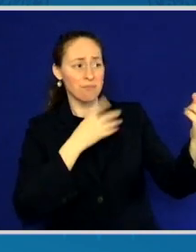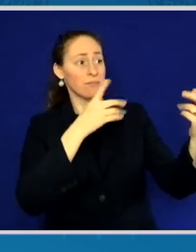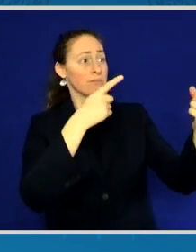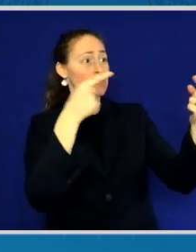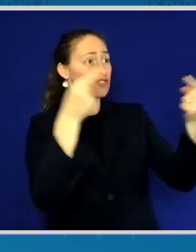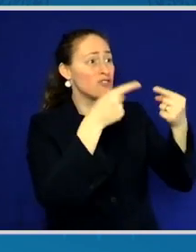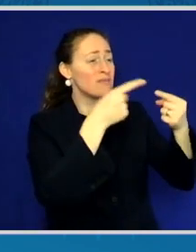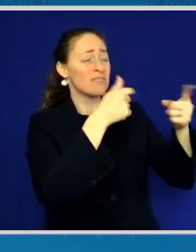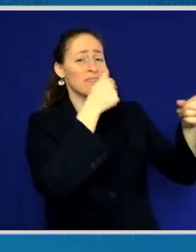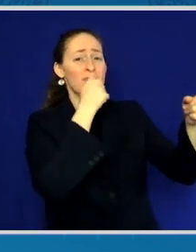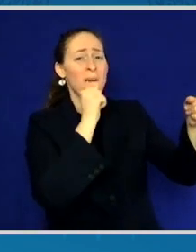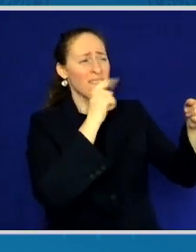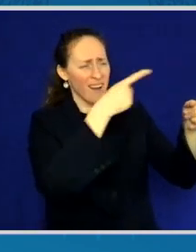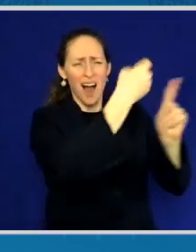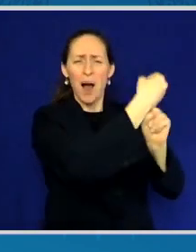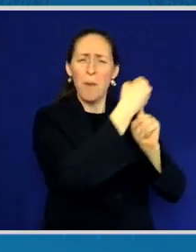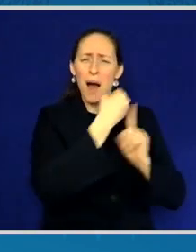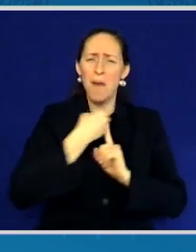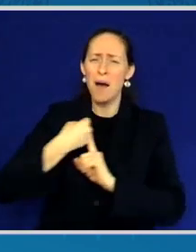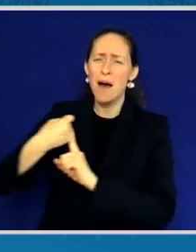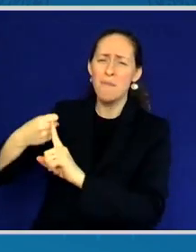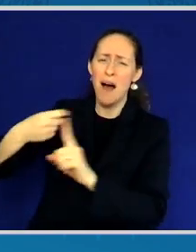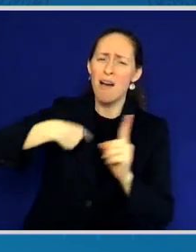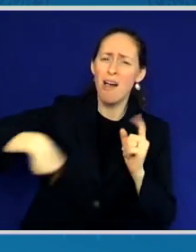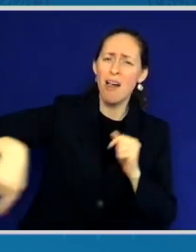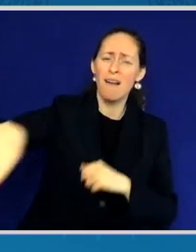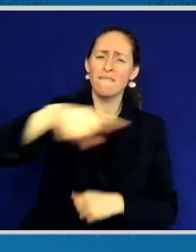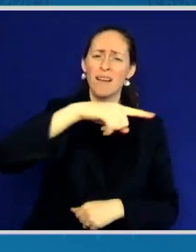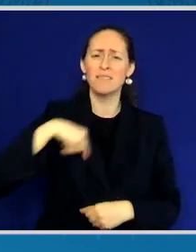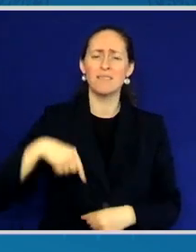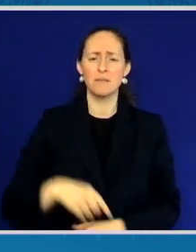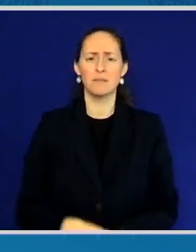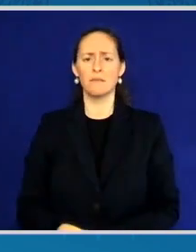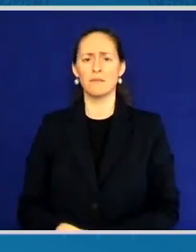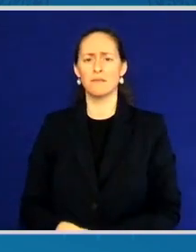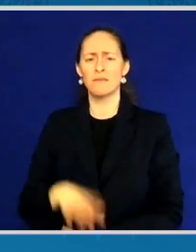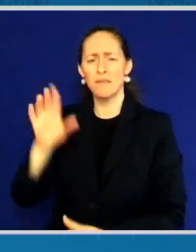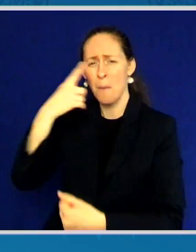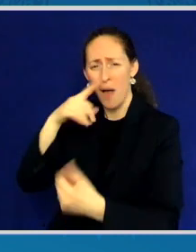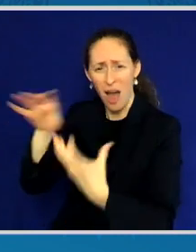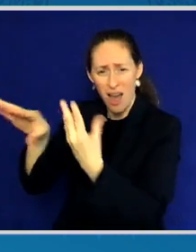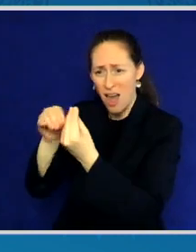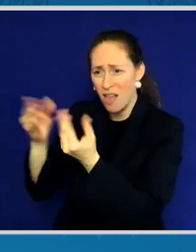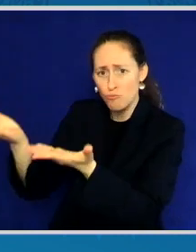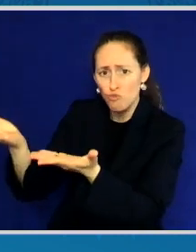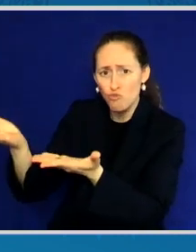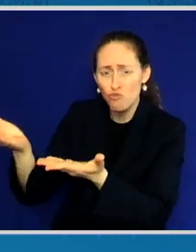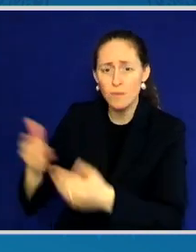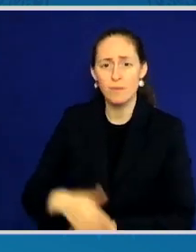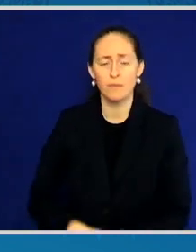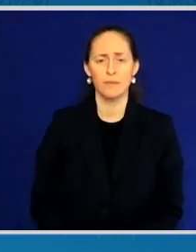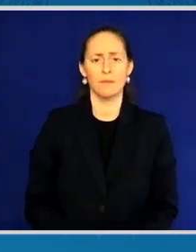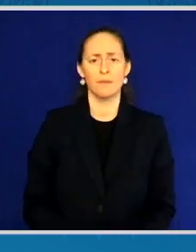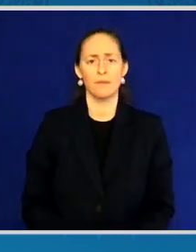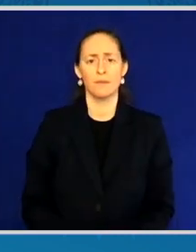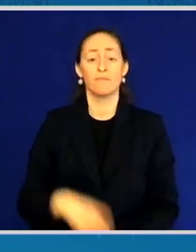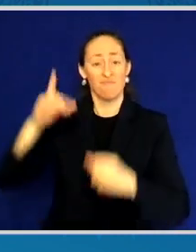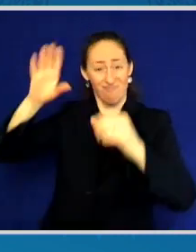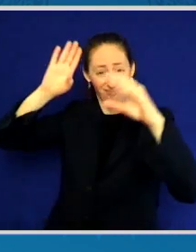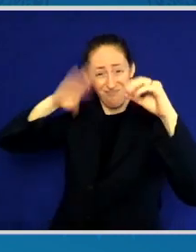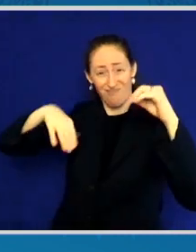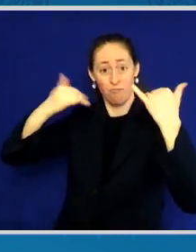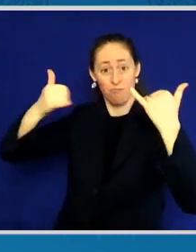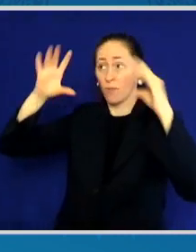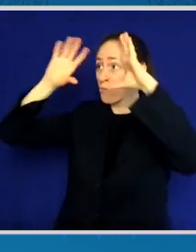all. Could I answer that briefly? This president and vice president have re-engaged with the world already. Paris